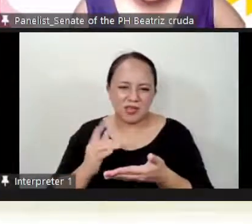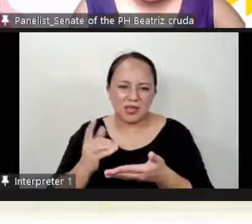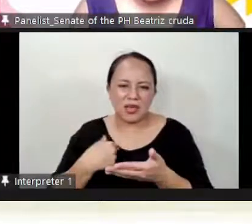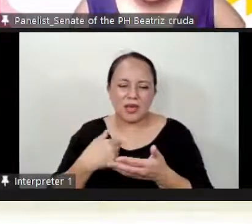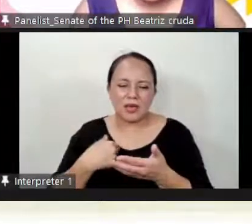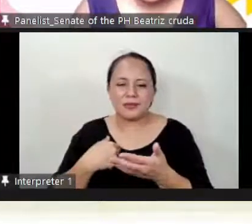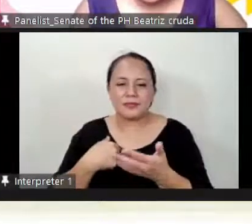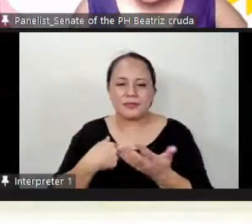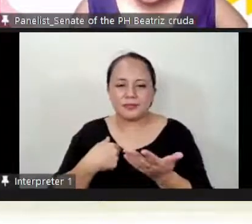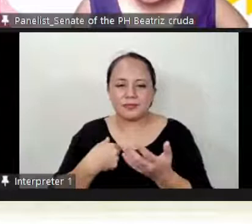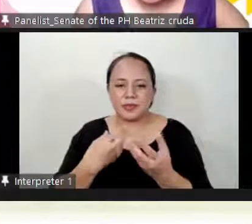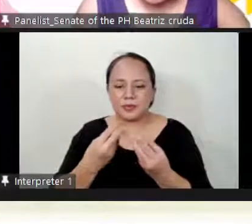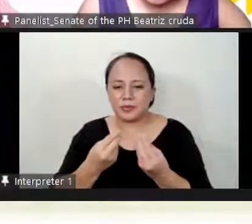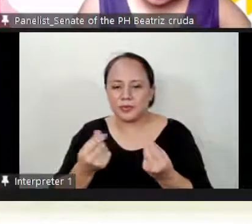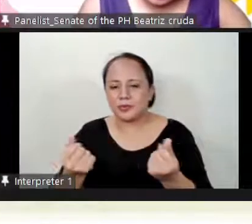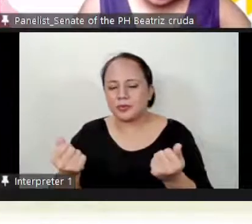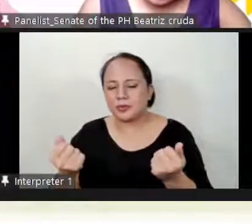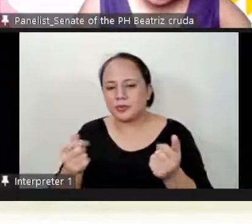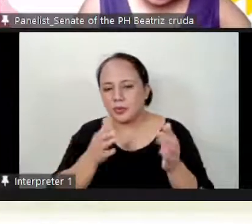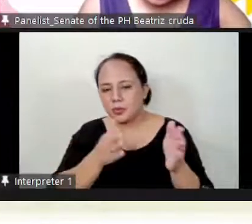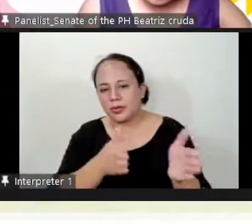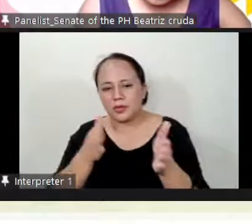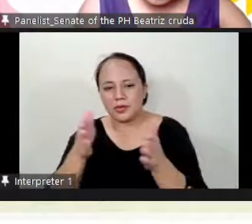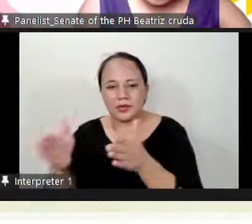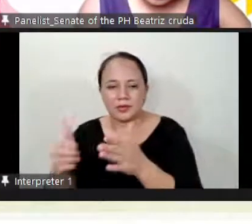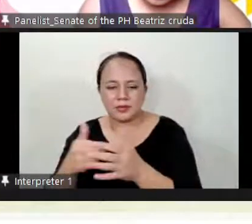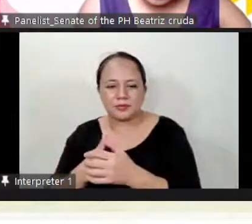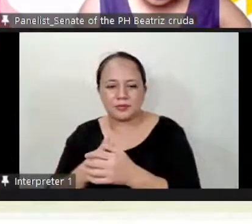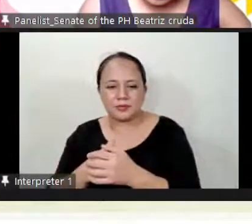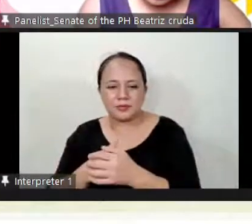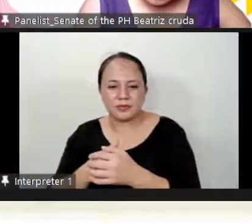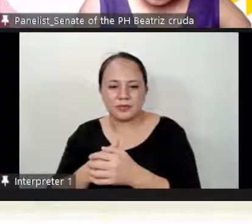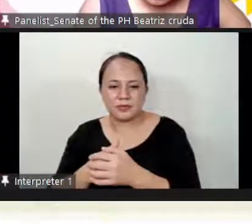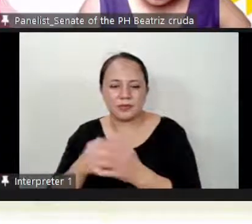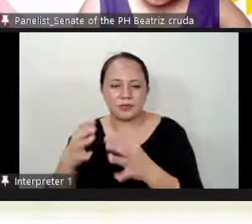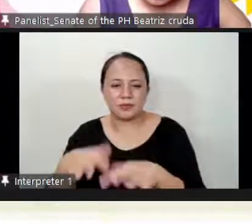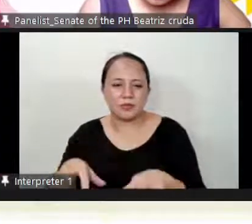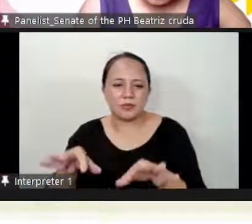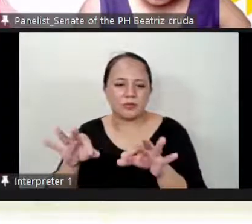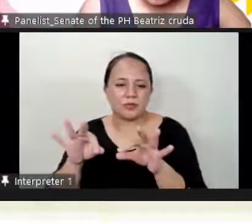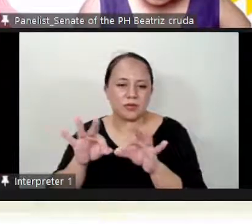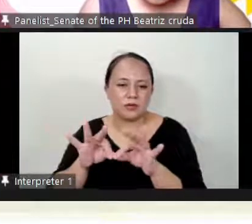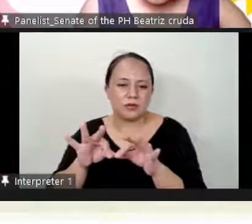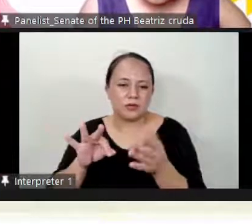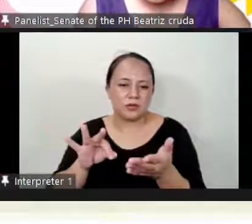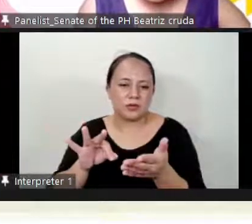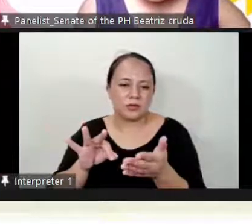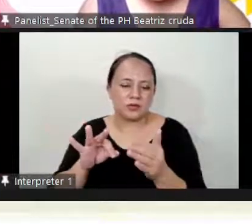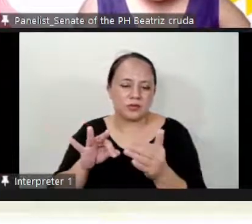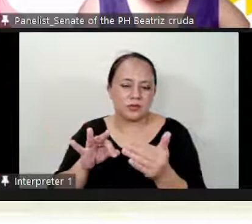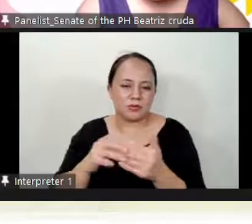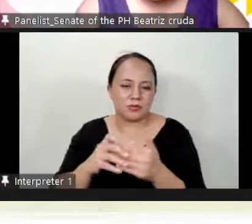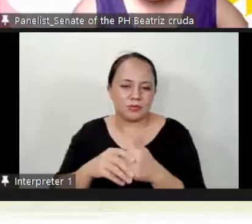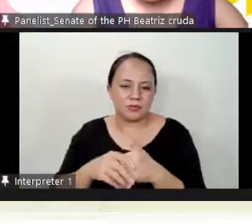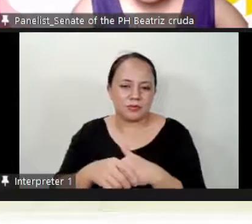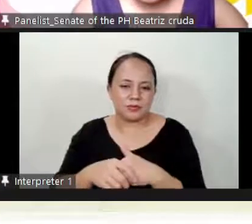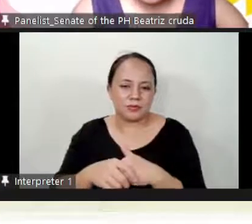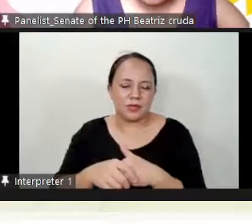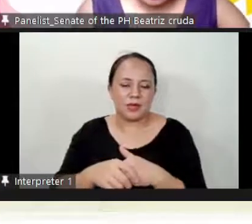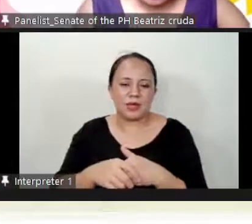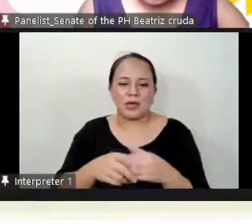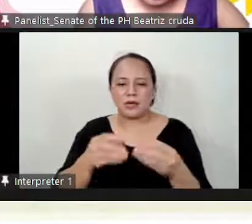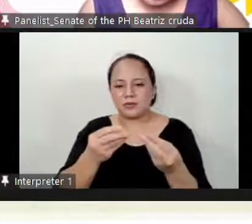medicines or treatment modalities that are necessary in each step of